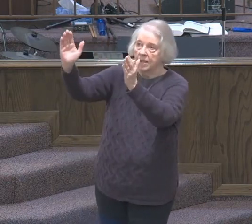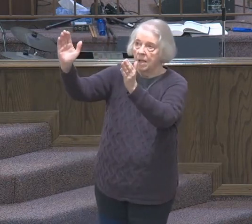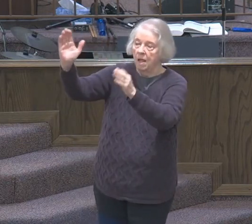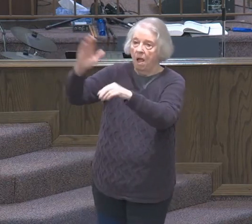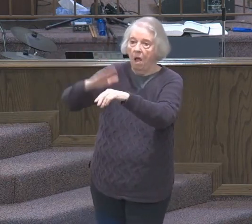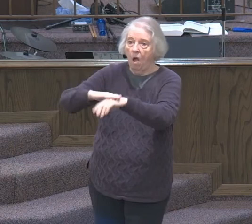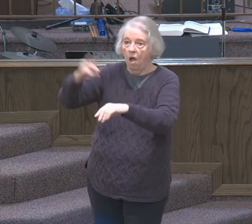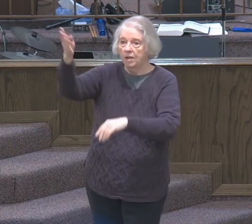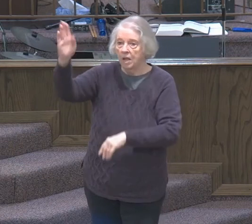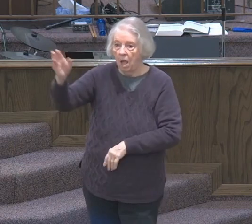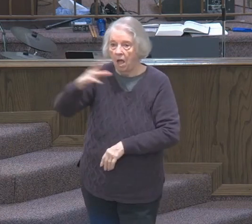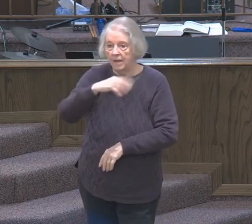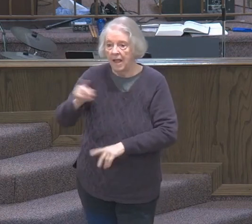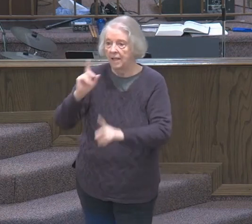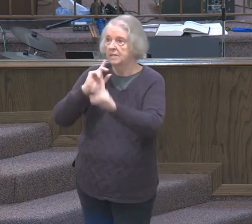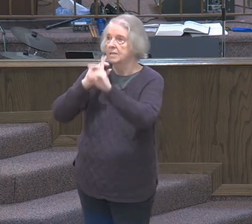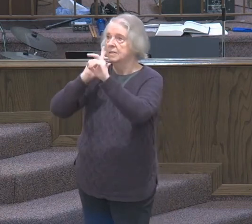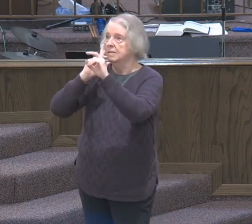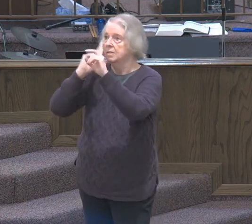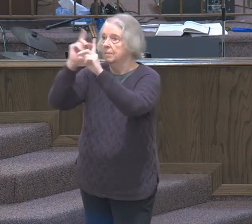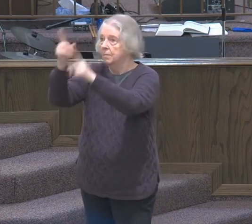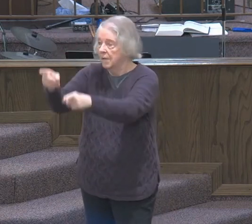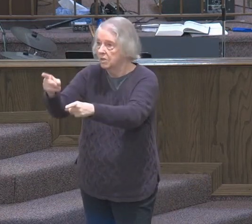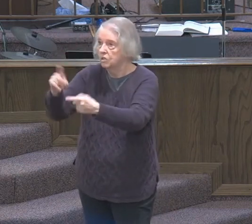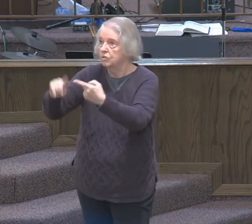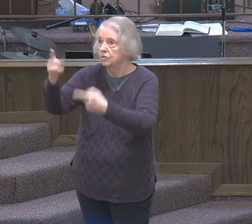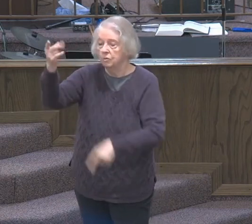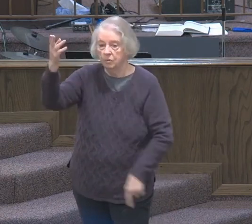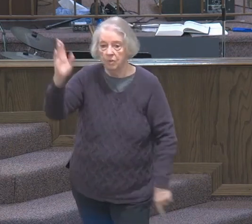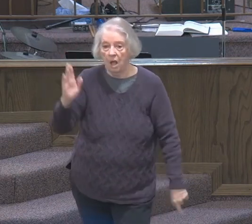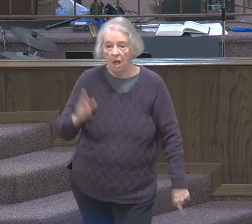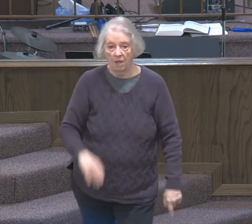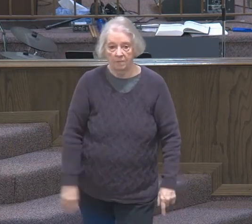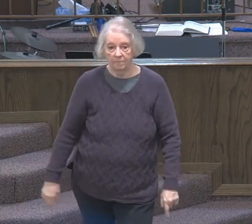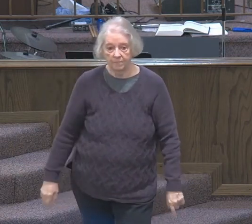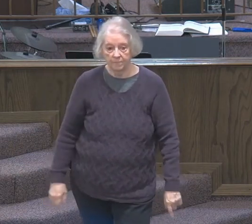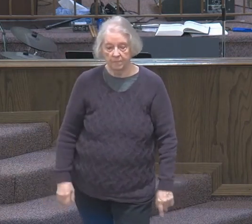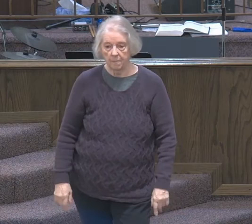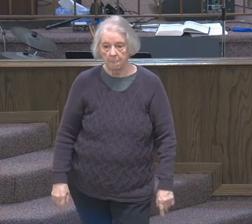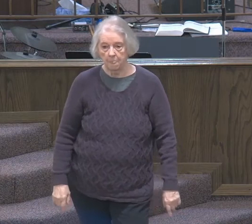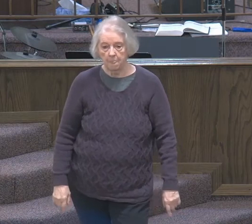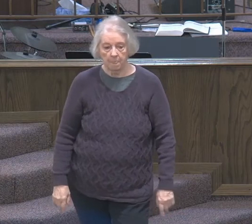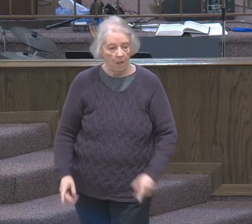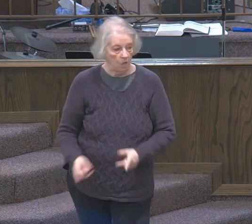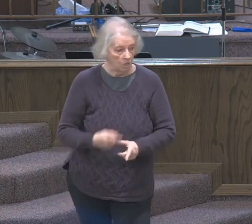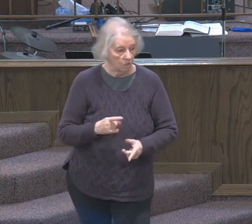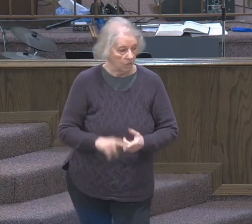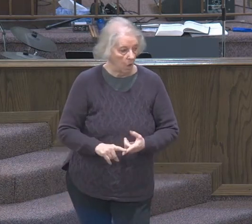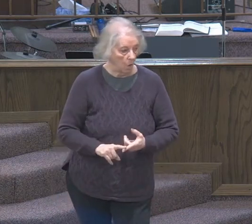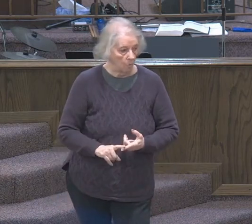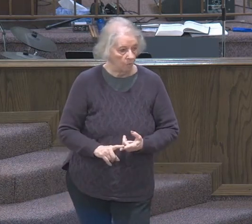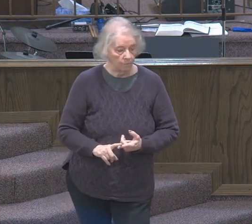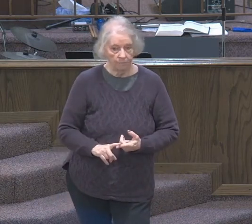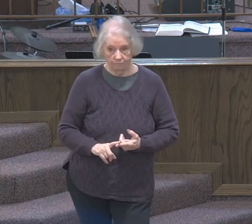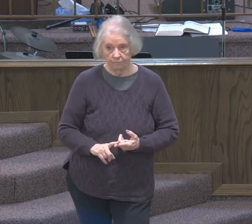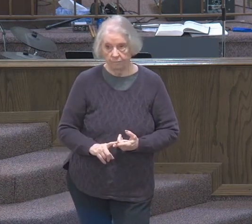our text in 2 Chronicles, I want to walk us through that a little bit, because that is the part that we'll see where